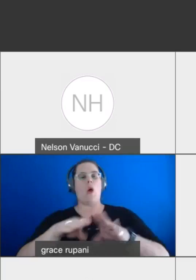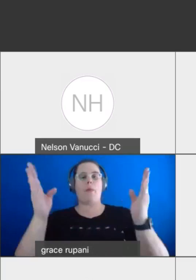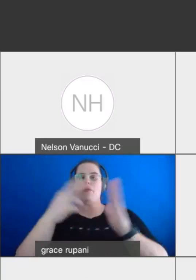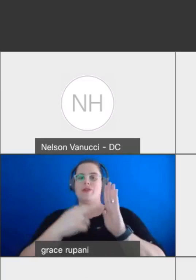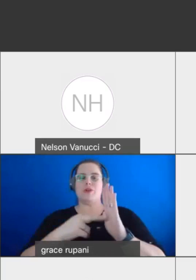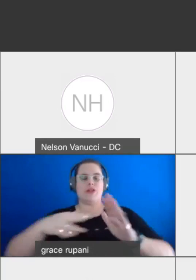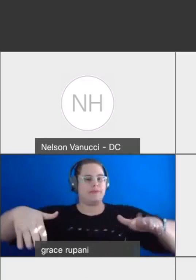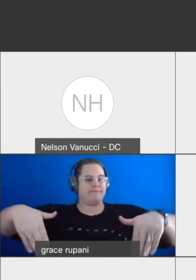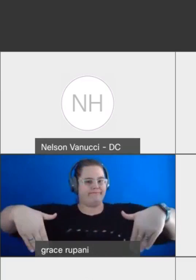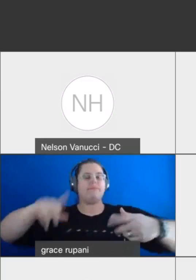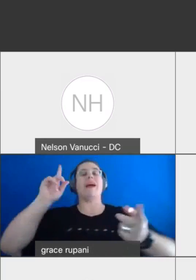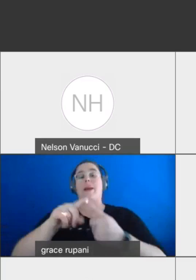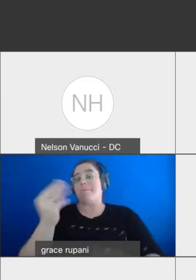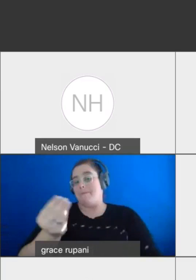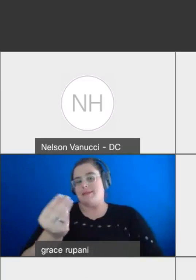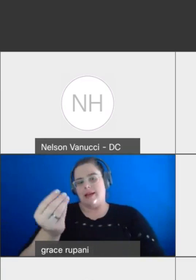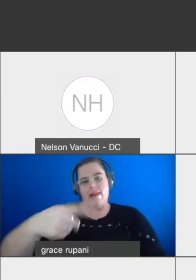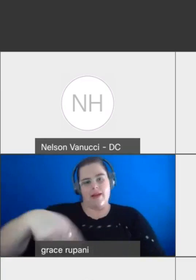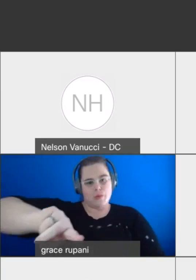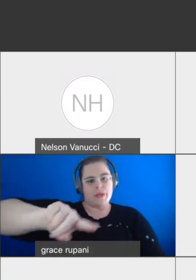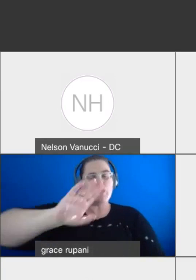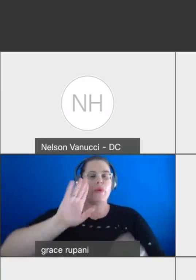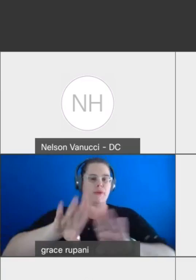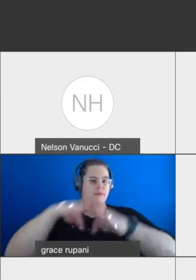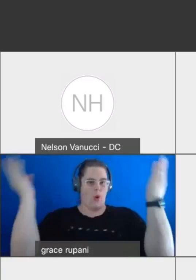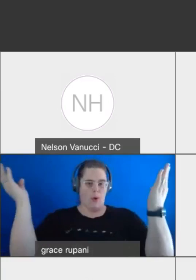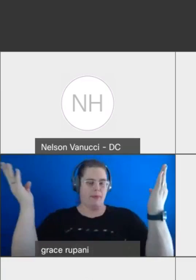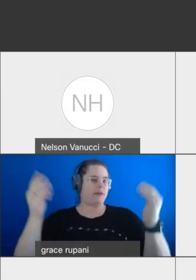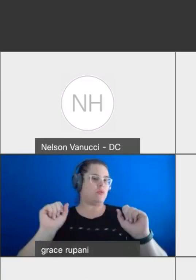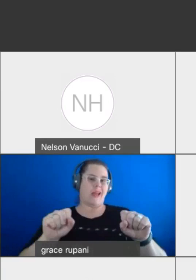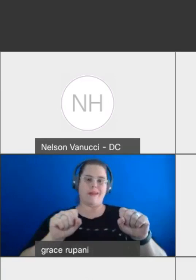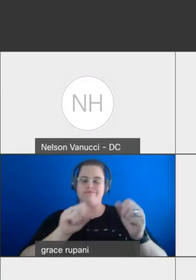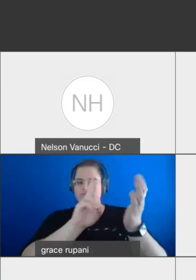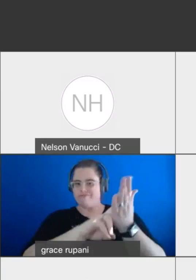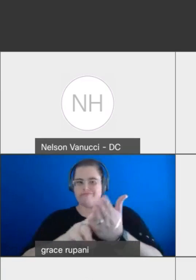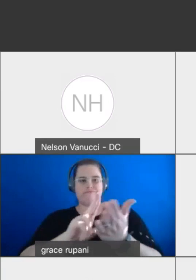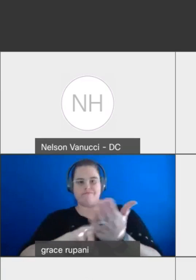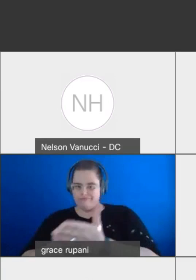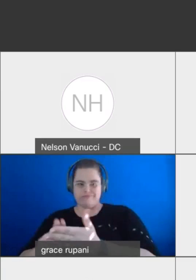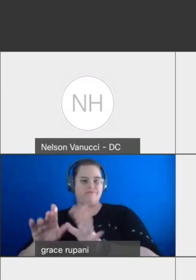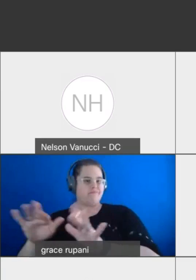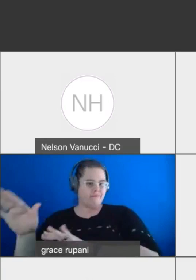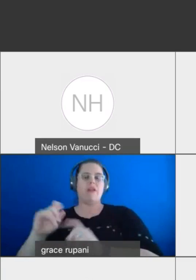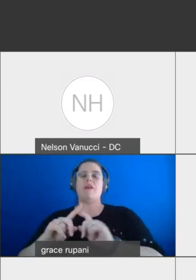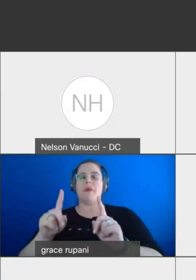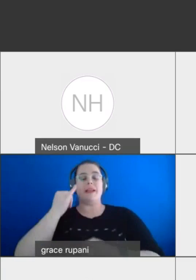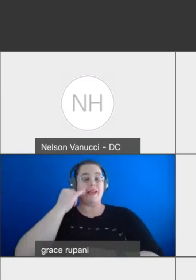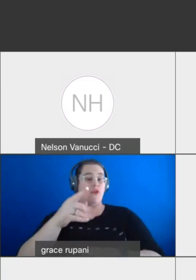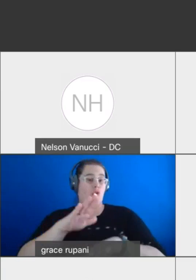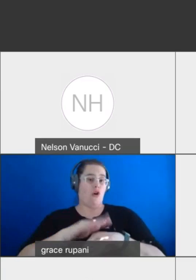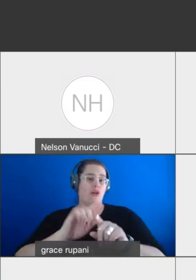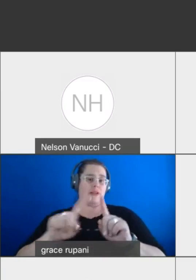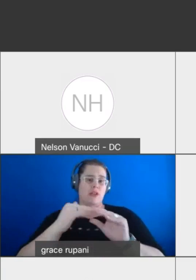me if you are not reached through our various distribution lists so I can get the link to you as well.